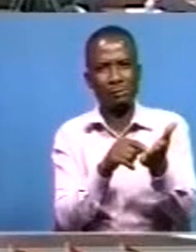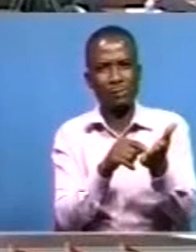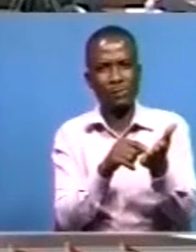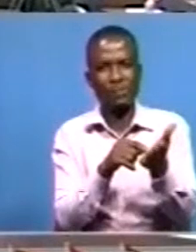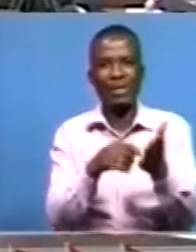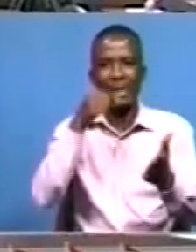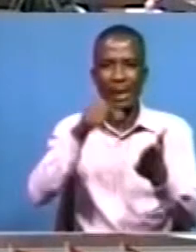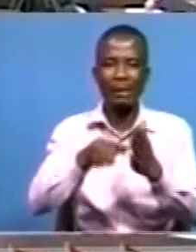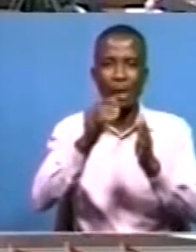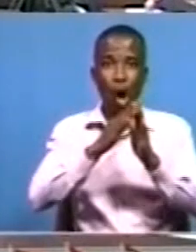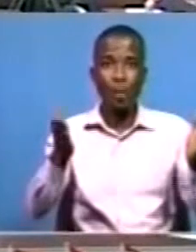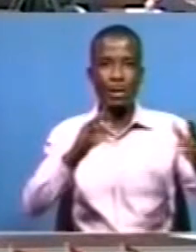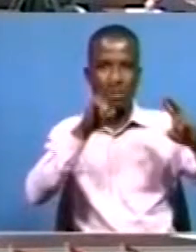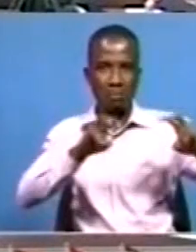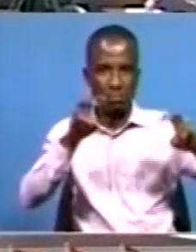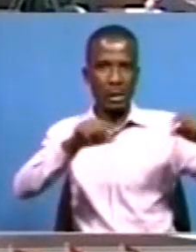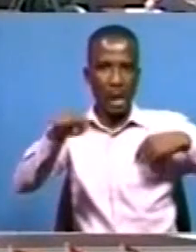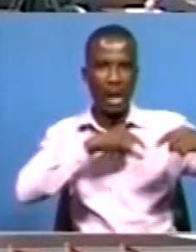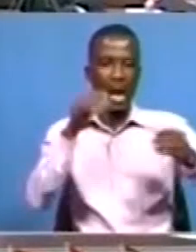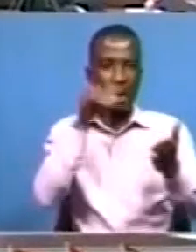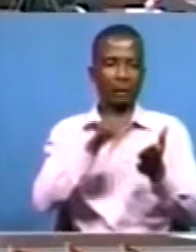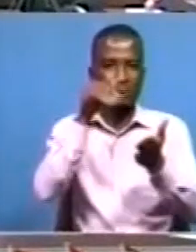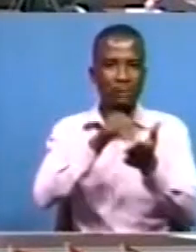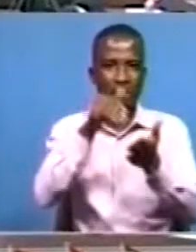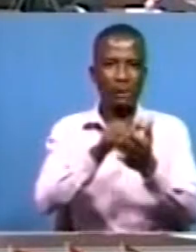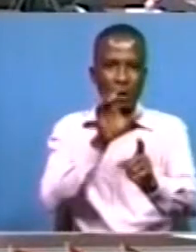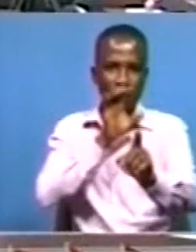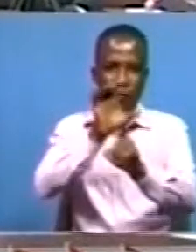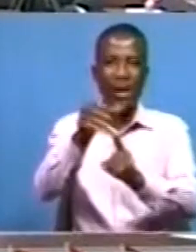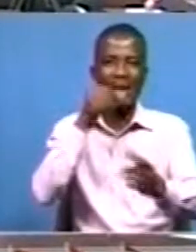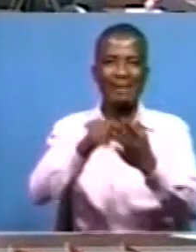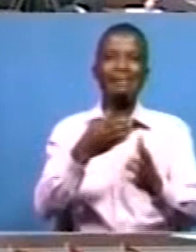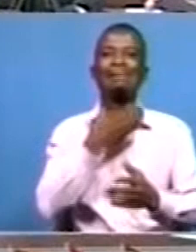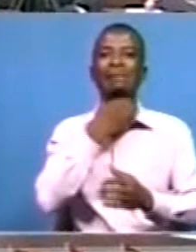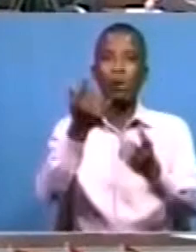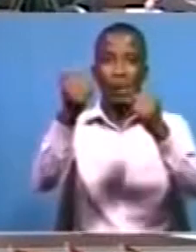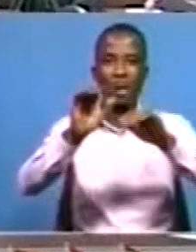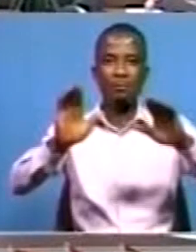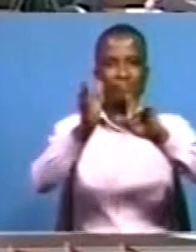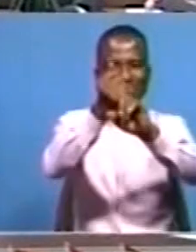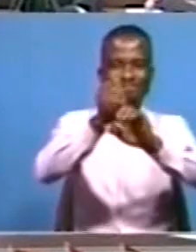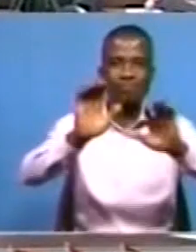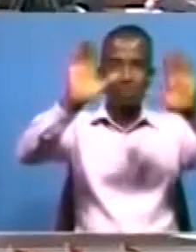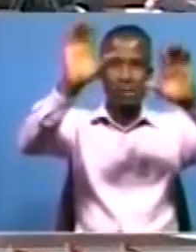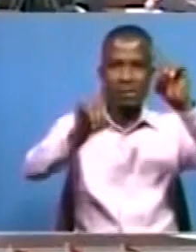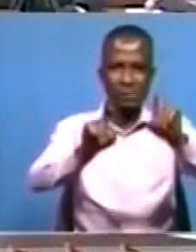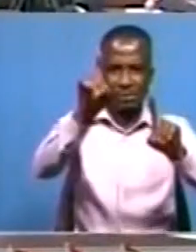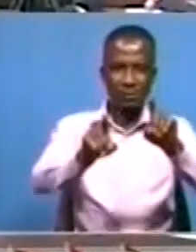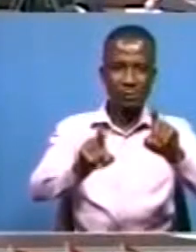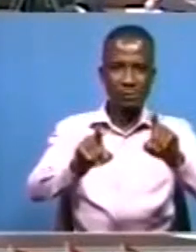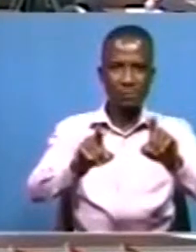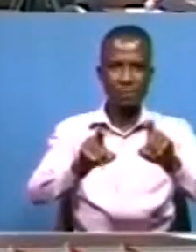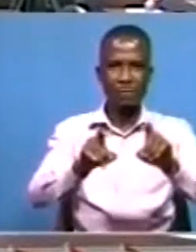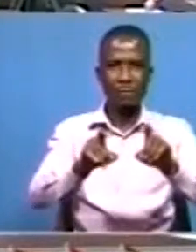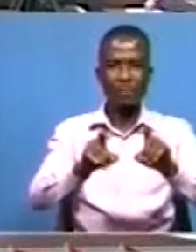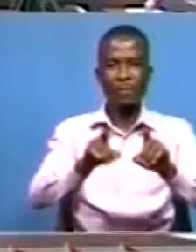This application to reopen his case for the sole purpose of issuing a subpoena to the chairperson of the first respondent to appear and testify as an adverse